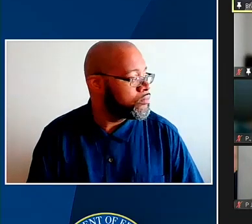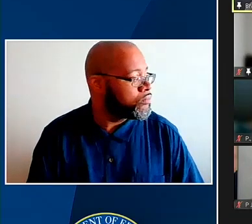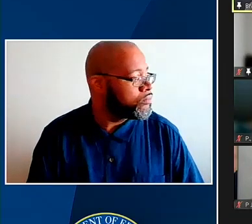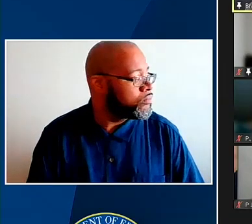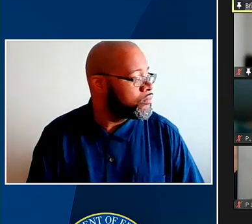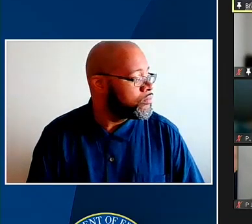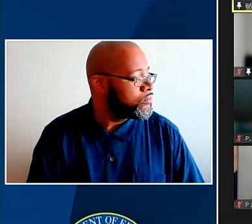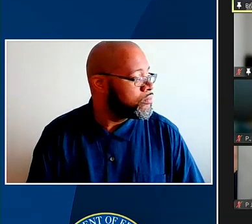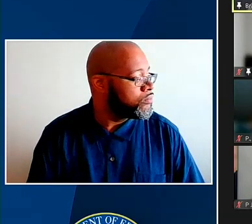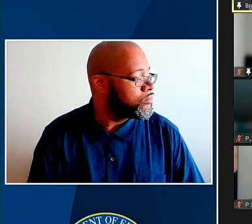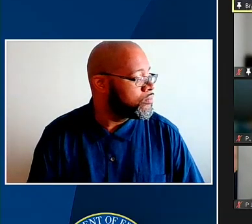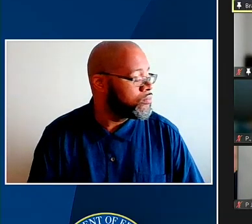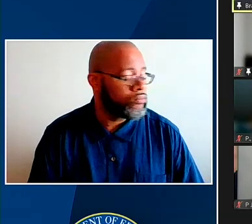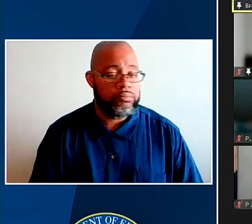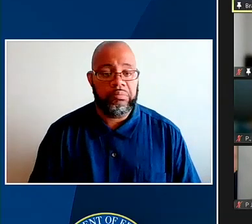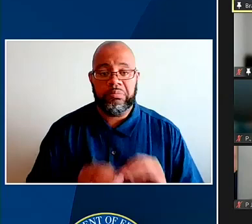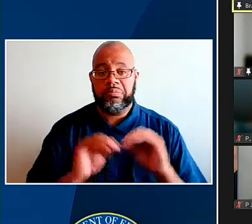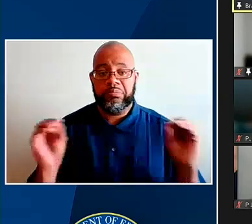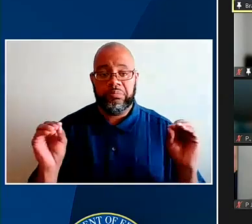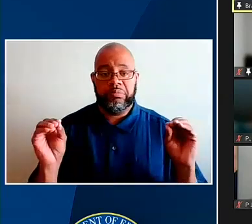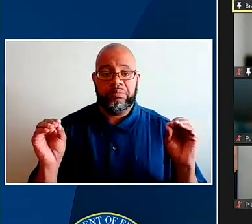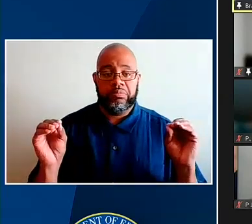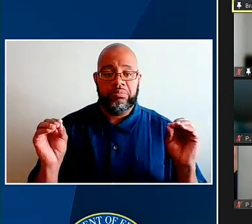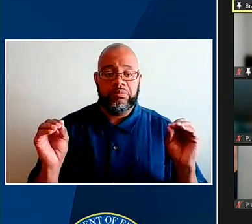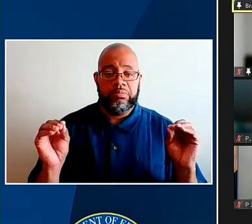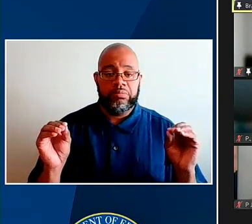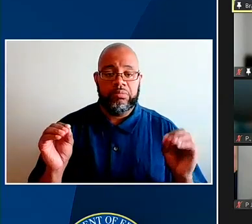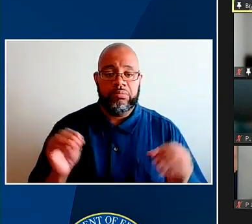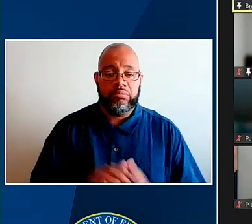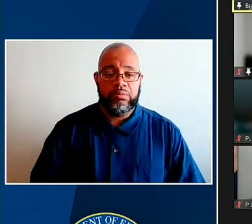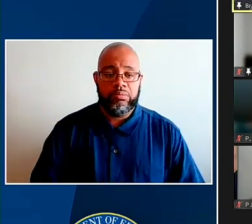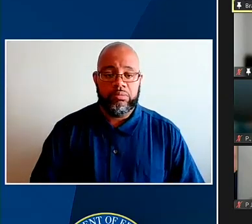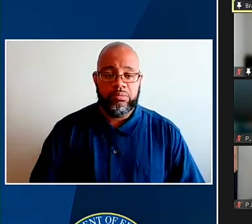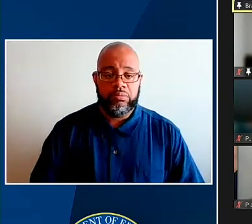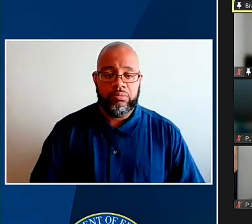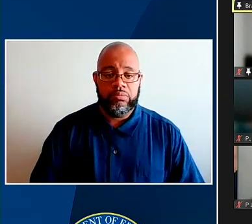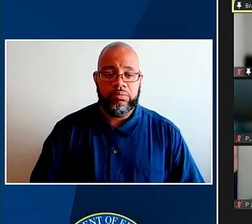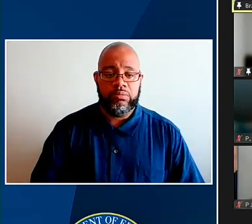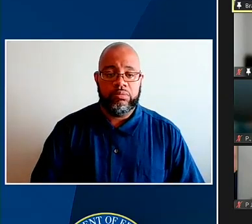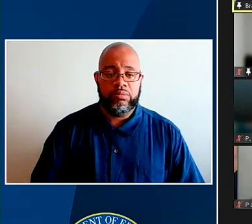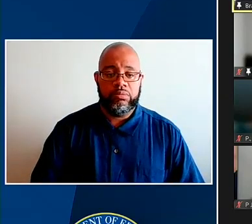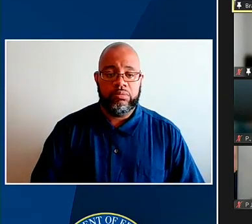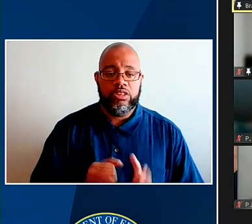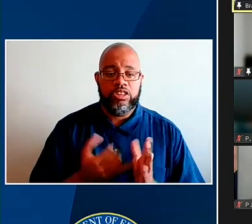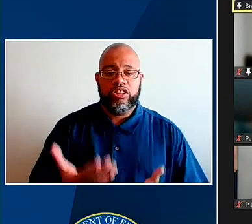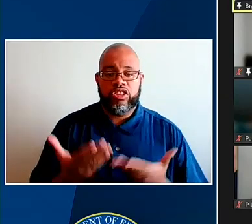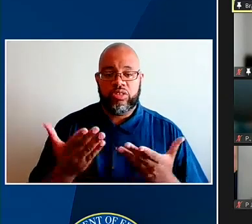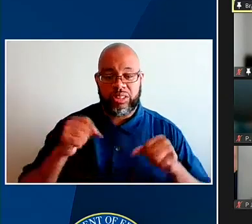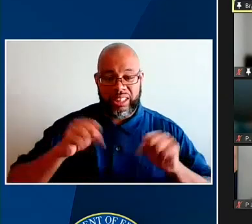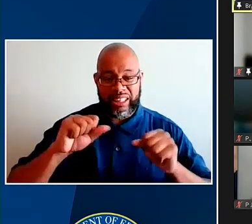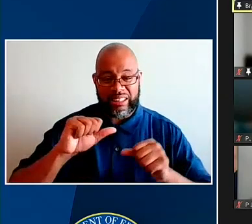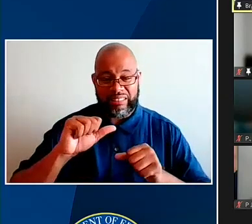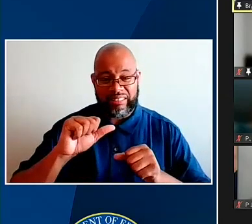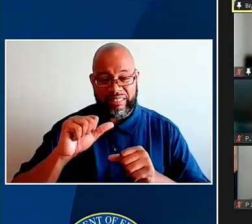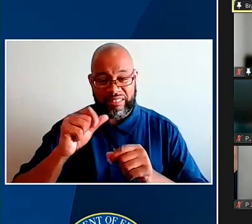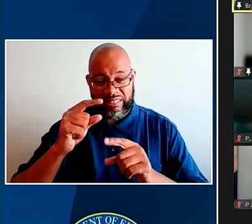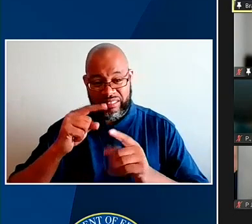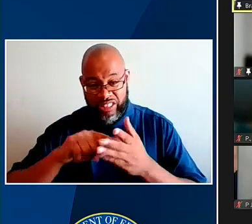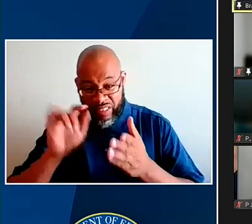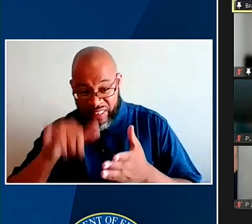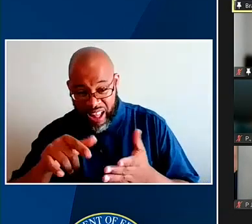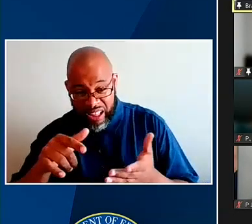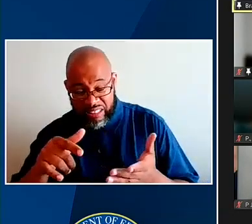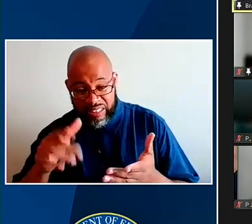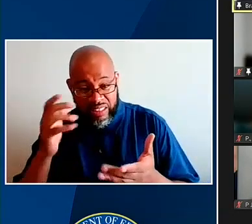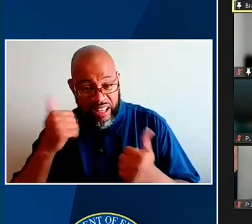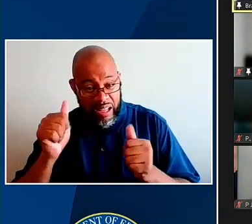Not seeing any hands initially. Greg, just a suggestion. Do you want to take a temperature check on this, hear from